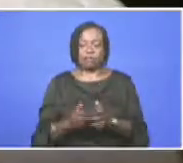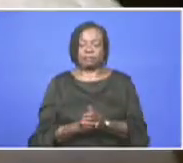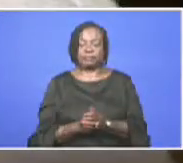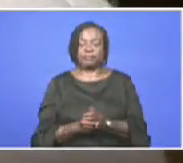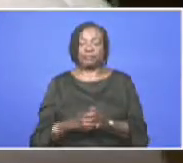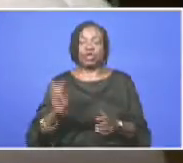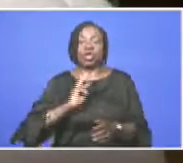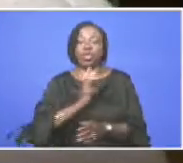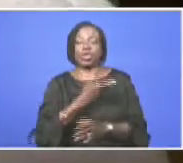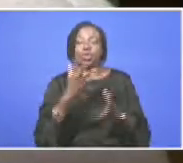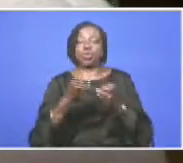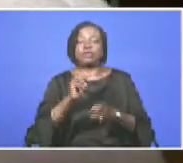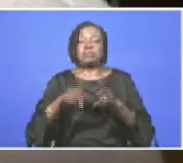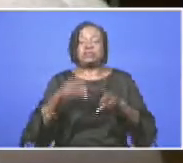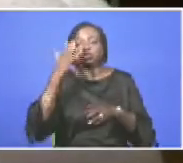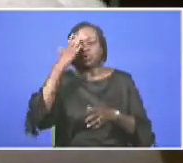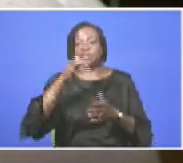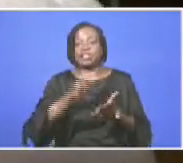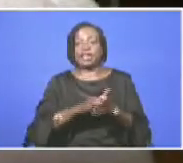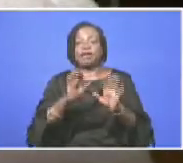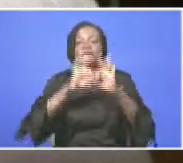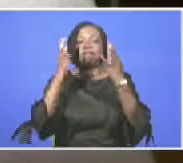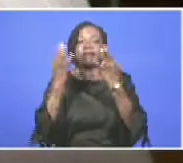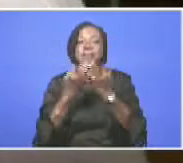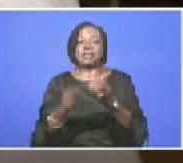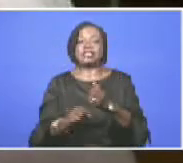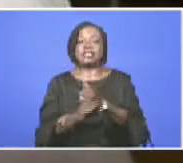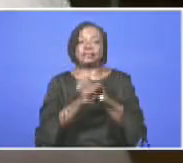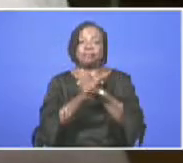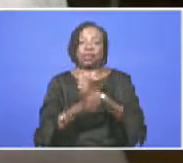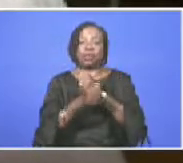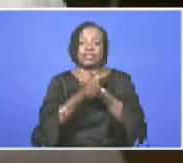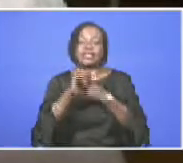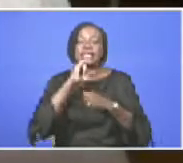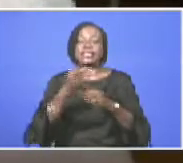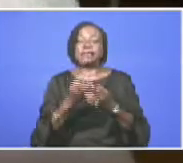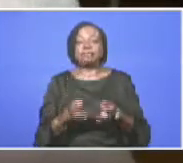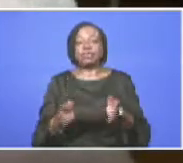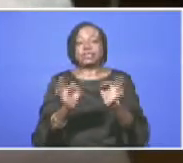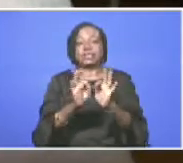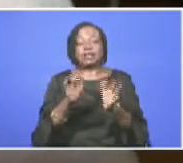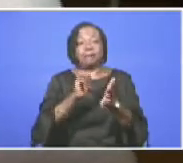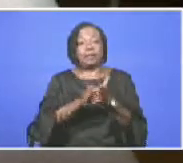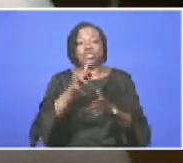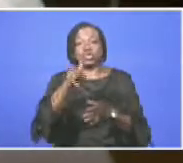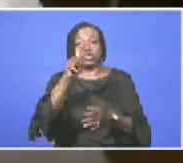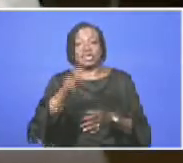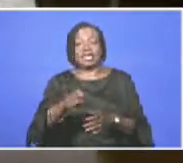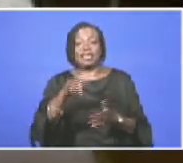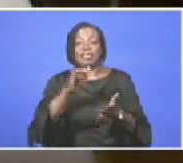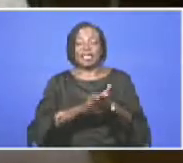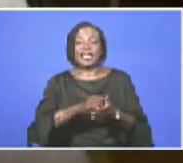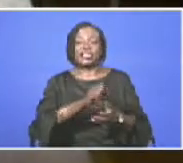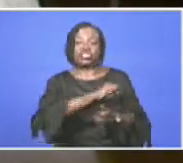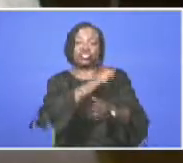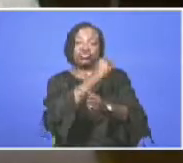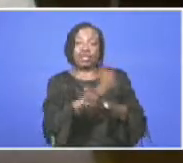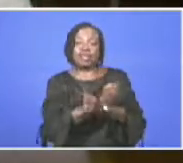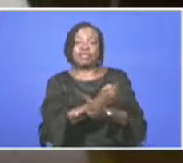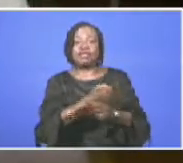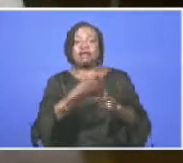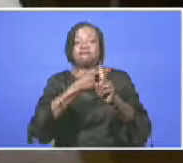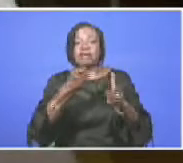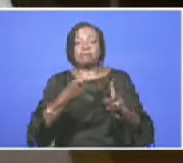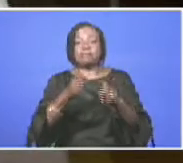want persons to know, yes, your family support is most important, but you really need to have that strength from a support mechanism who